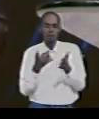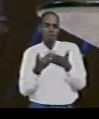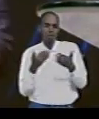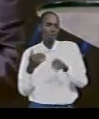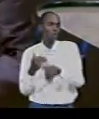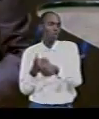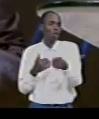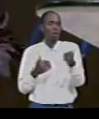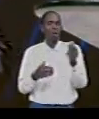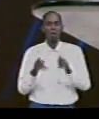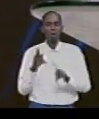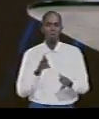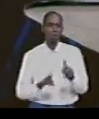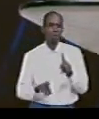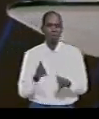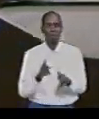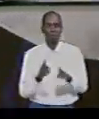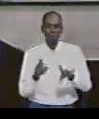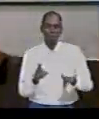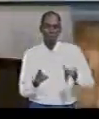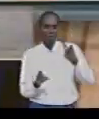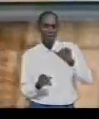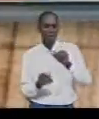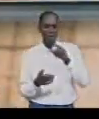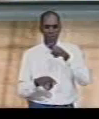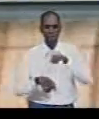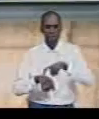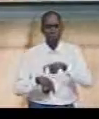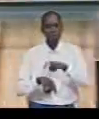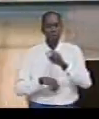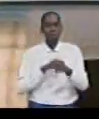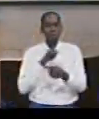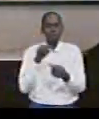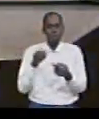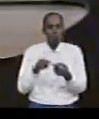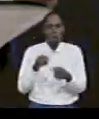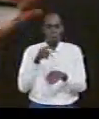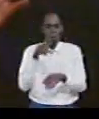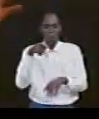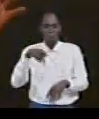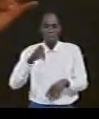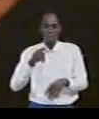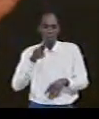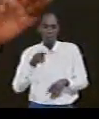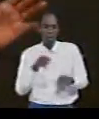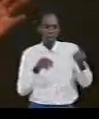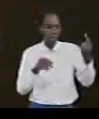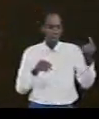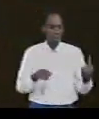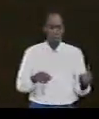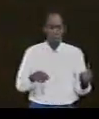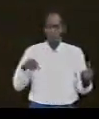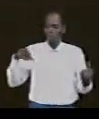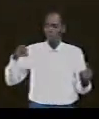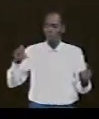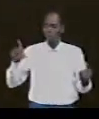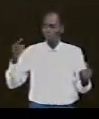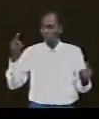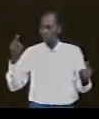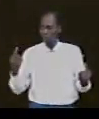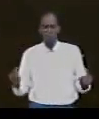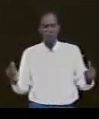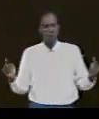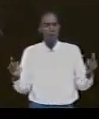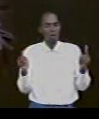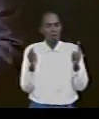people. Find a time when Peter and yourself will be private together. And then you